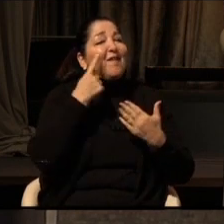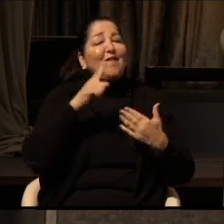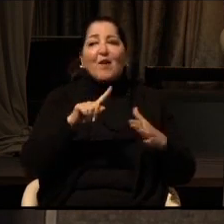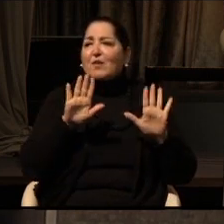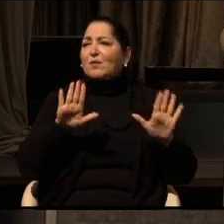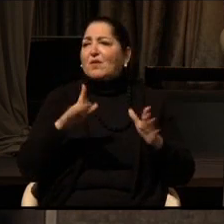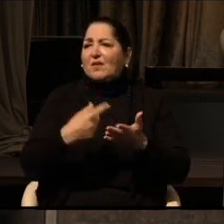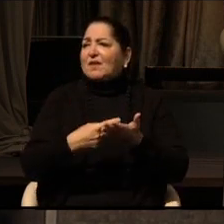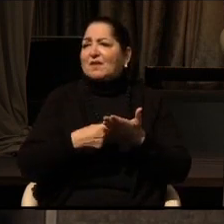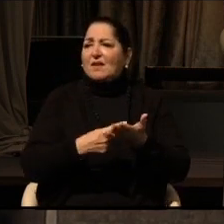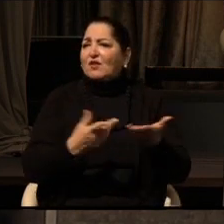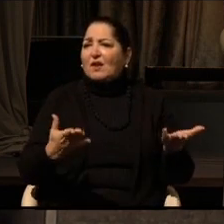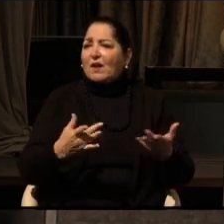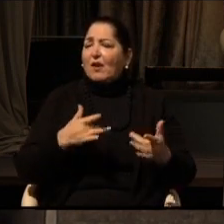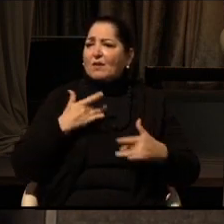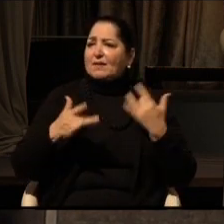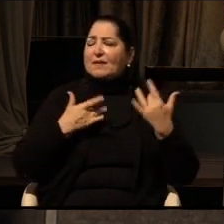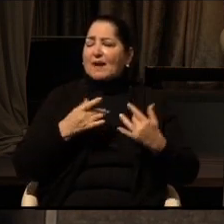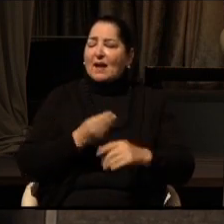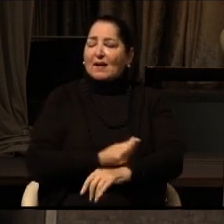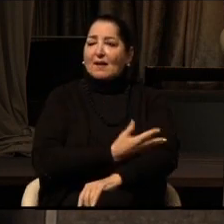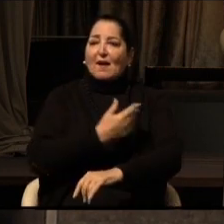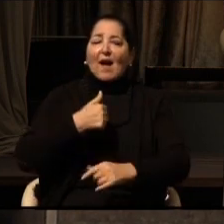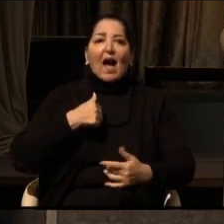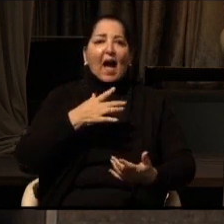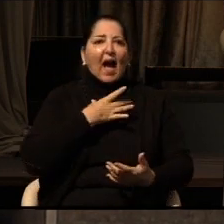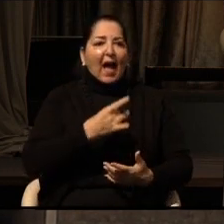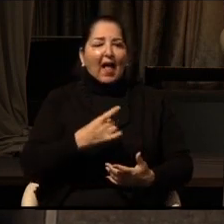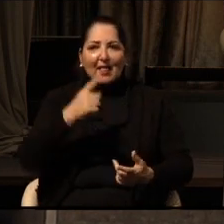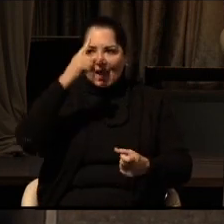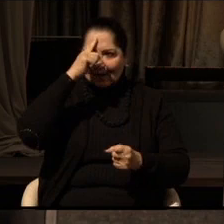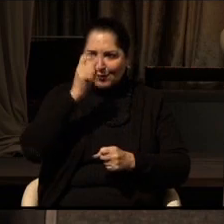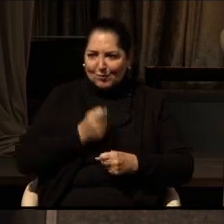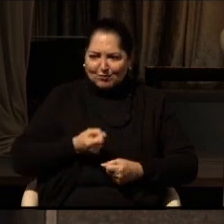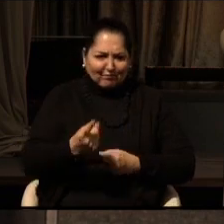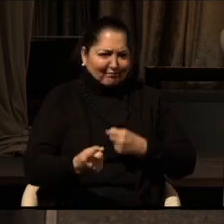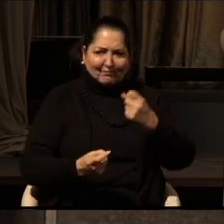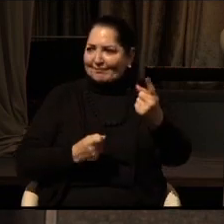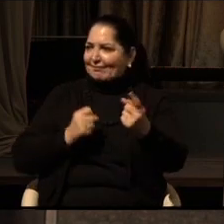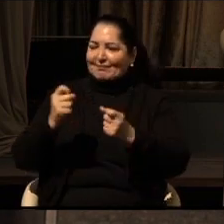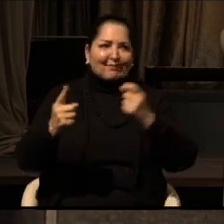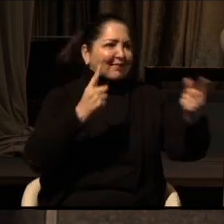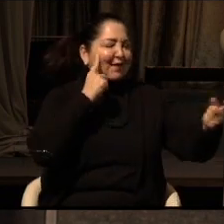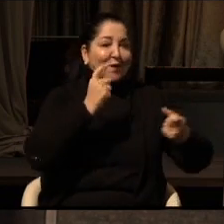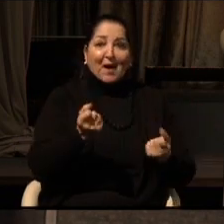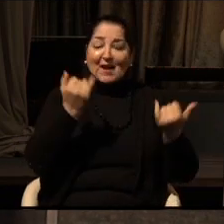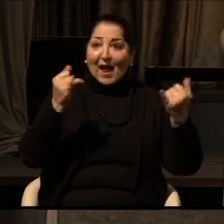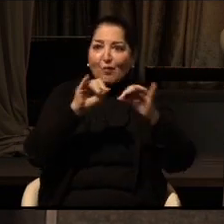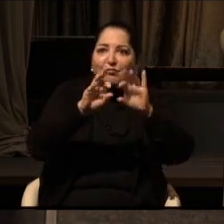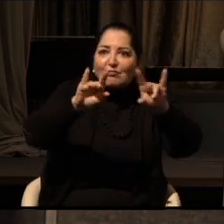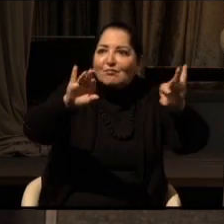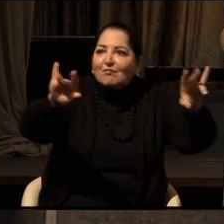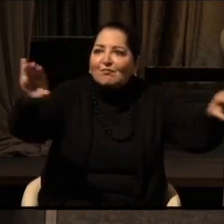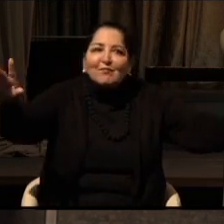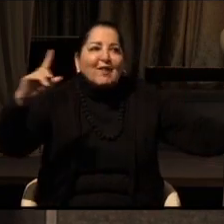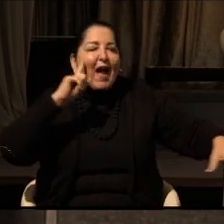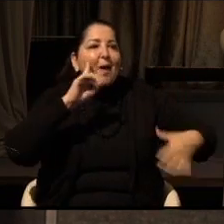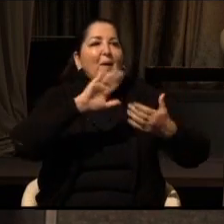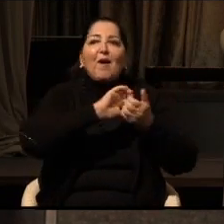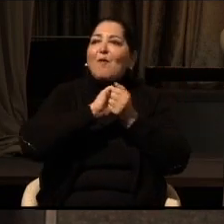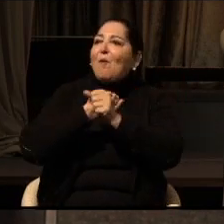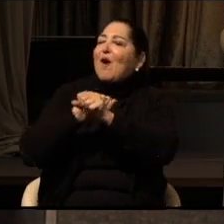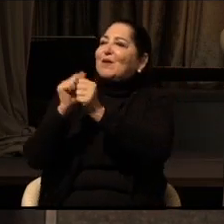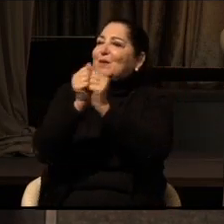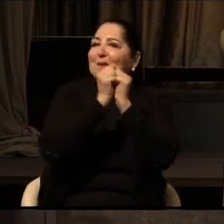provocative discussion. I like supplanting disruptor for provocateur. I think you are all now, like we have co-conspirated